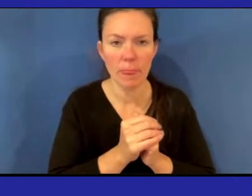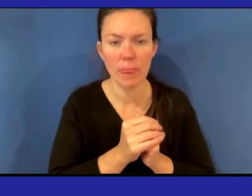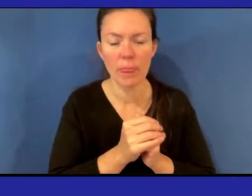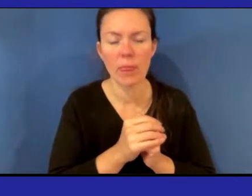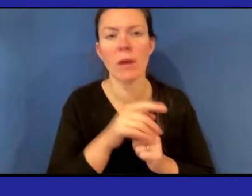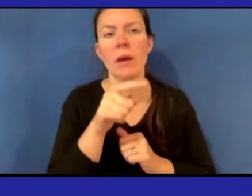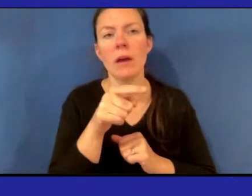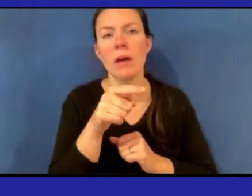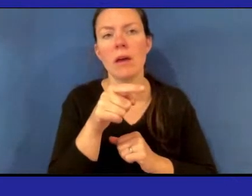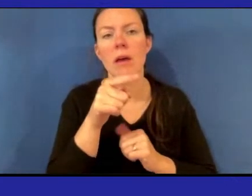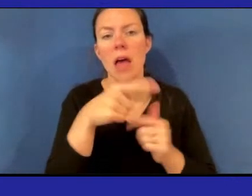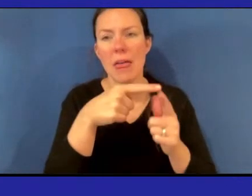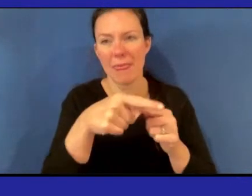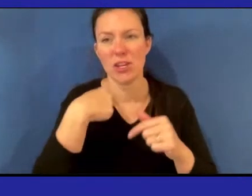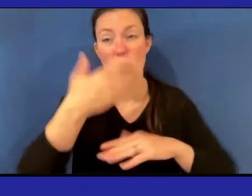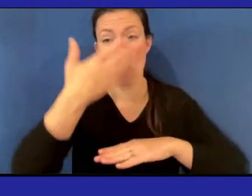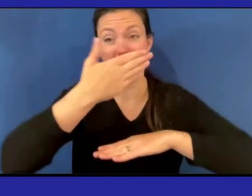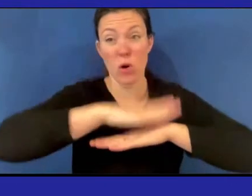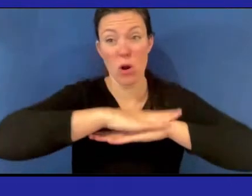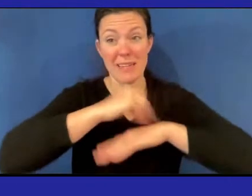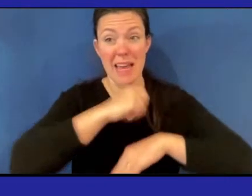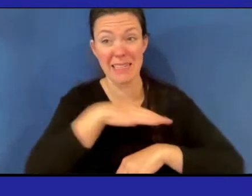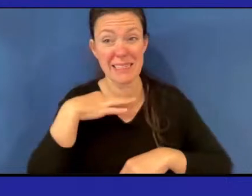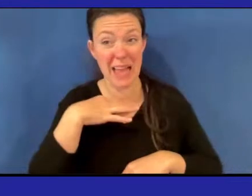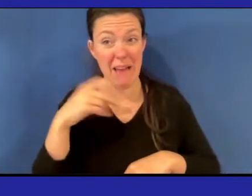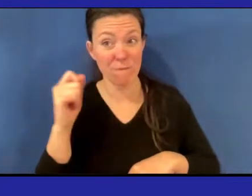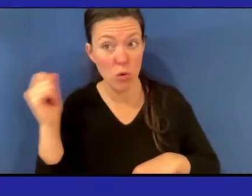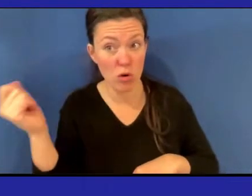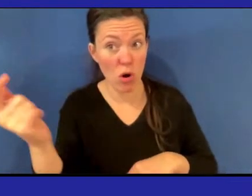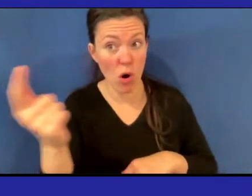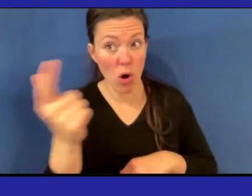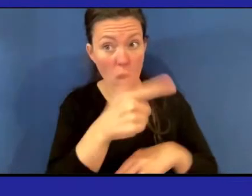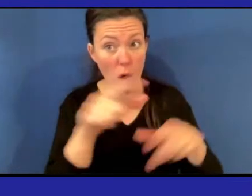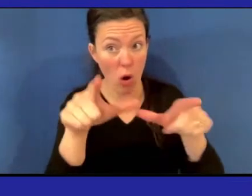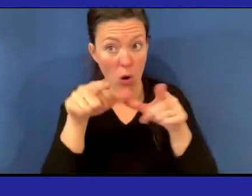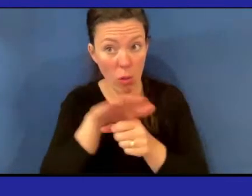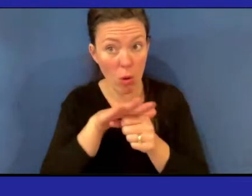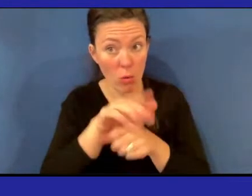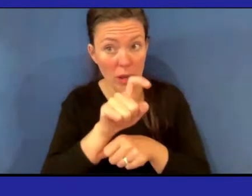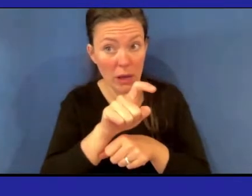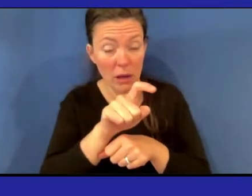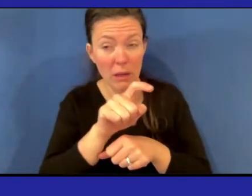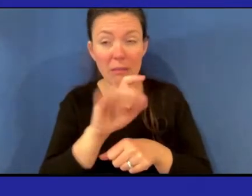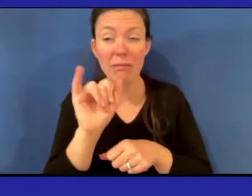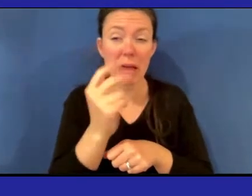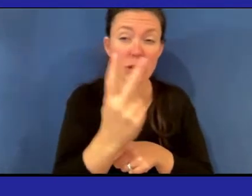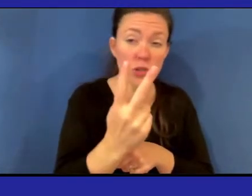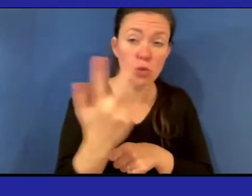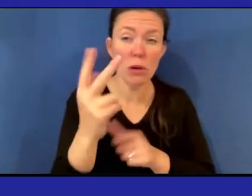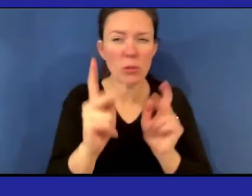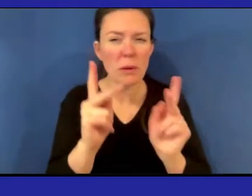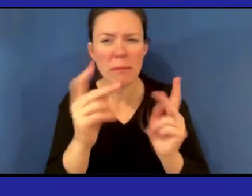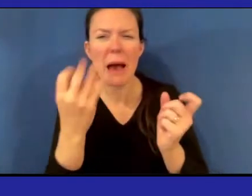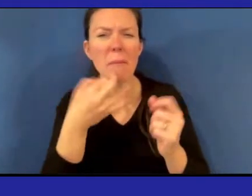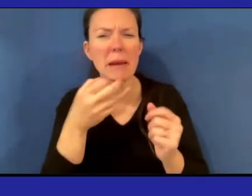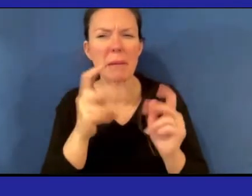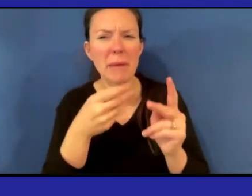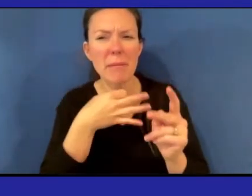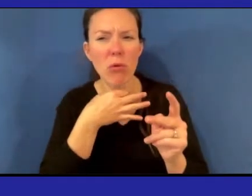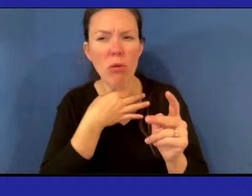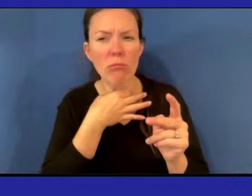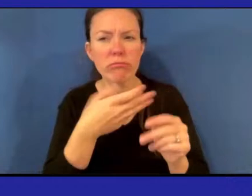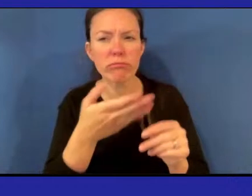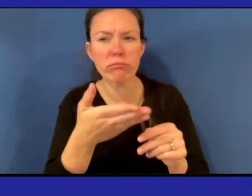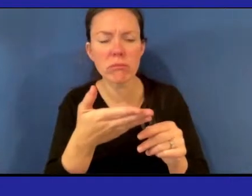desk staff at all locations? Like, what's the staff? I'm just curious, like, is it 2 or 3 people No, for it's, each it's, hospital? Like, I no, don't it's,